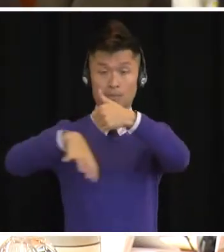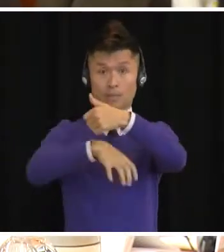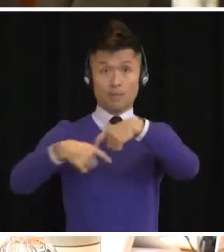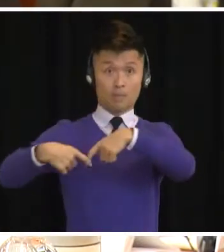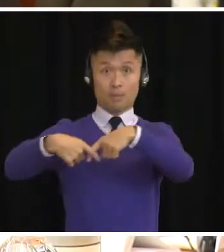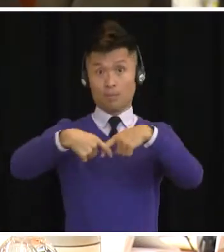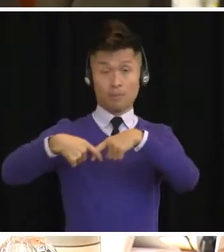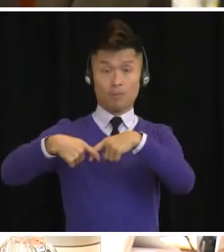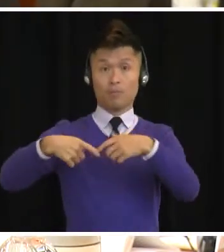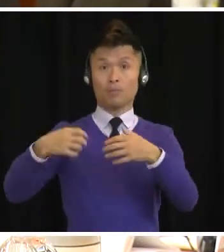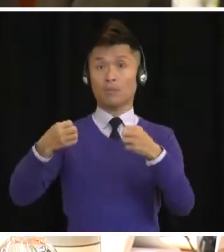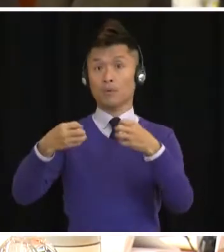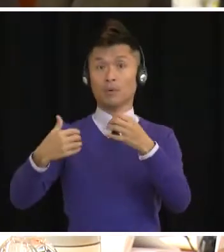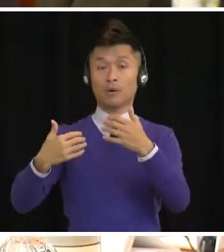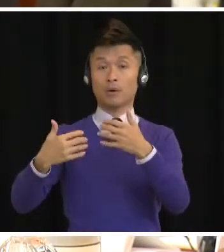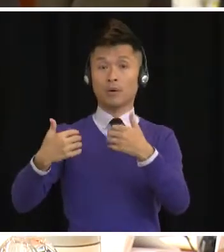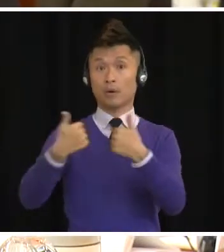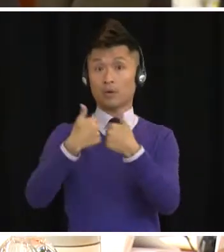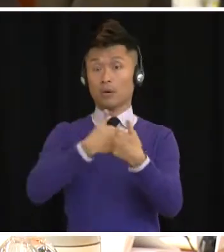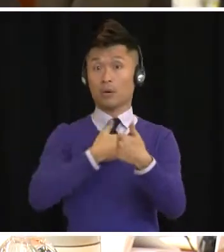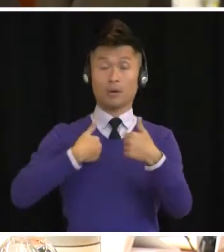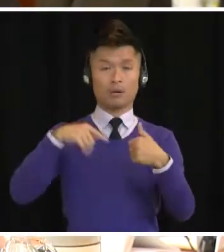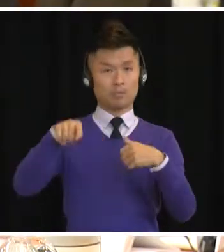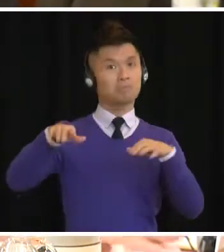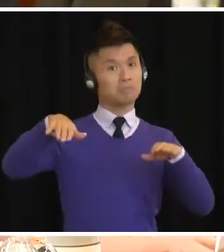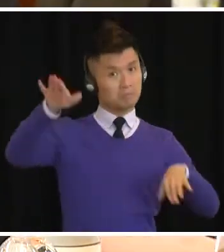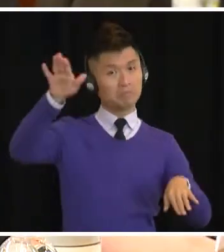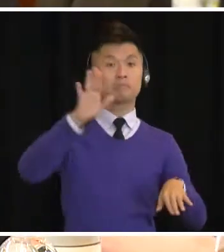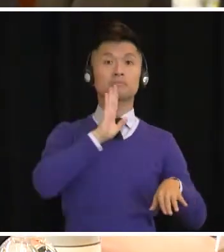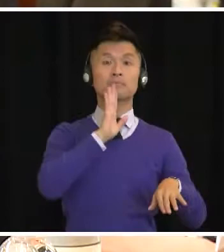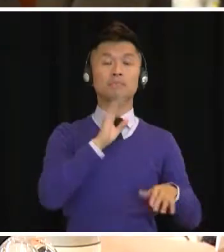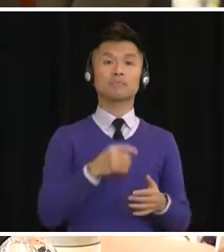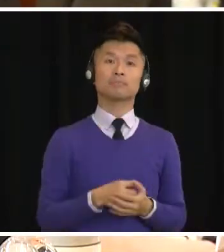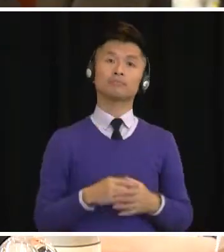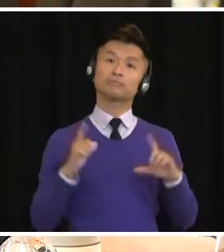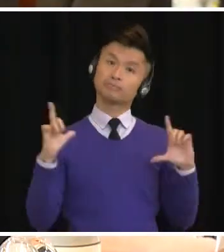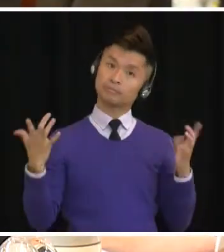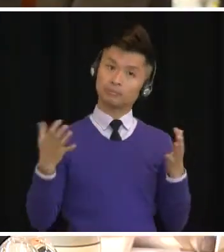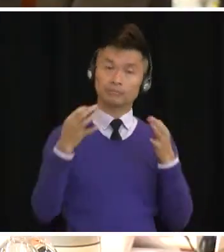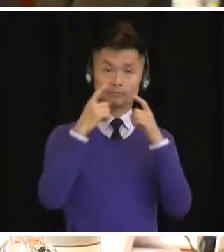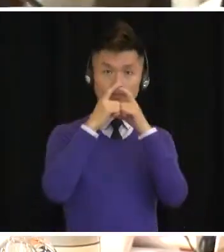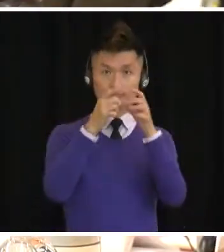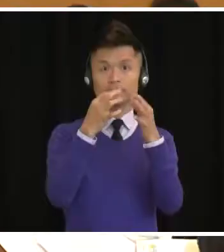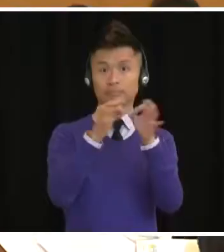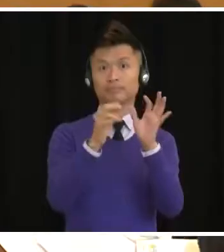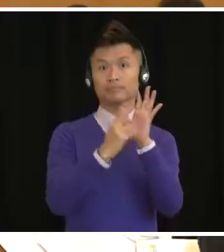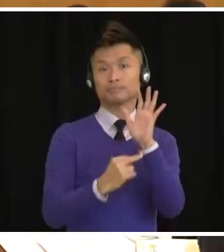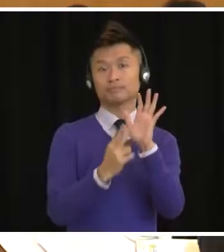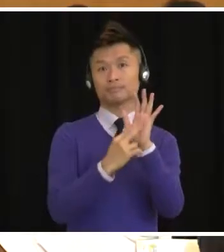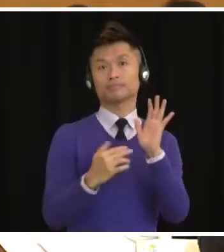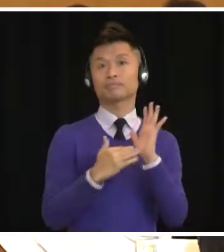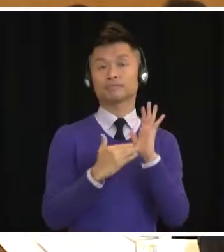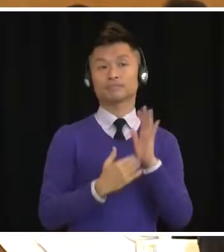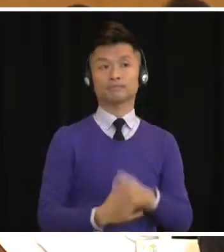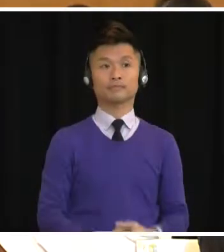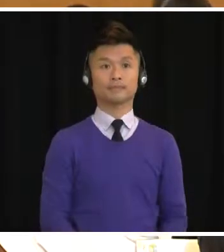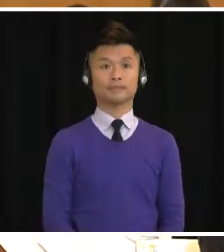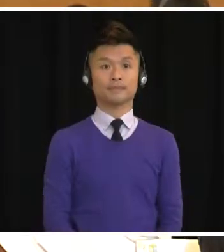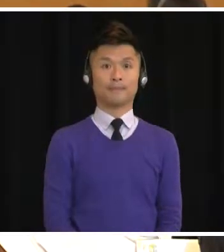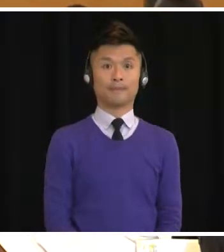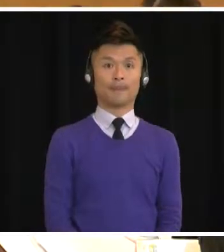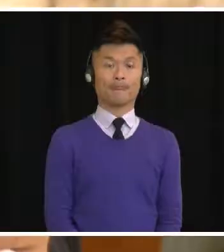it is possible to do some inter-ministry coordination. So these two promotional teams do have different roles